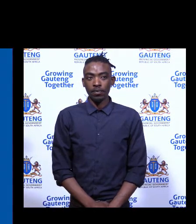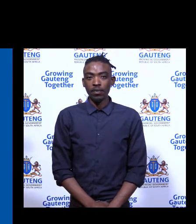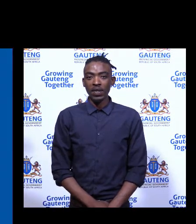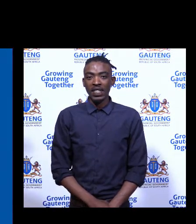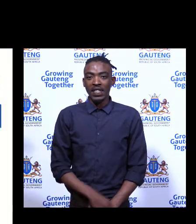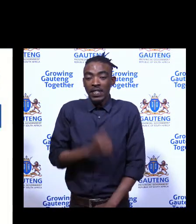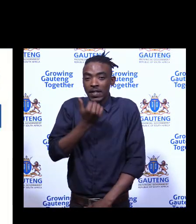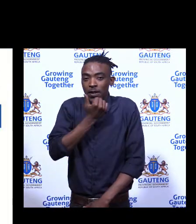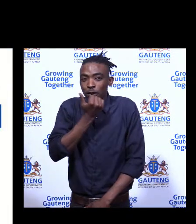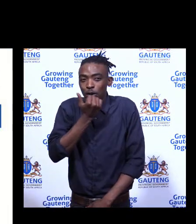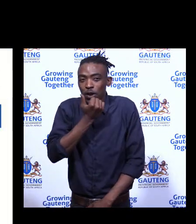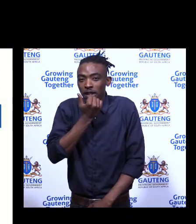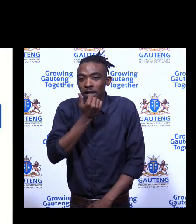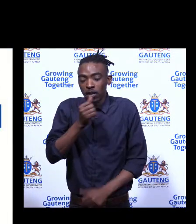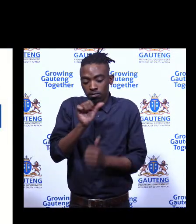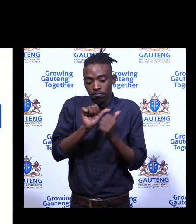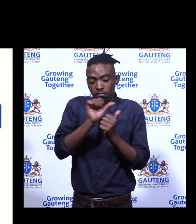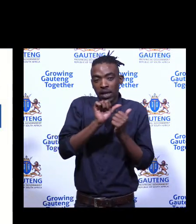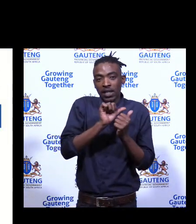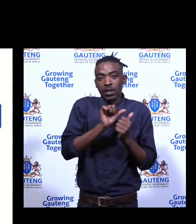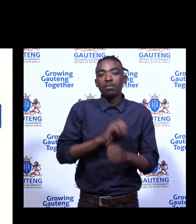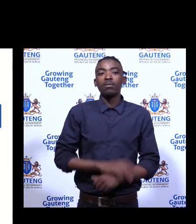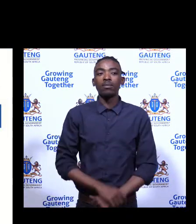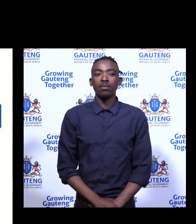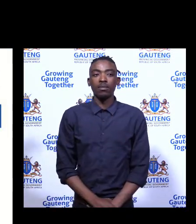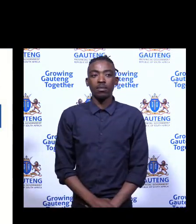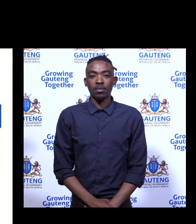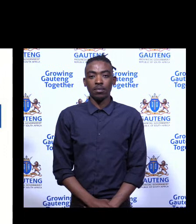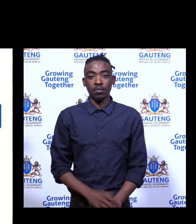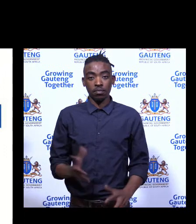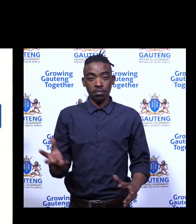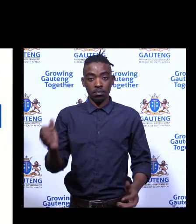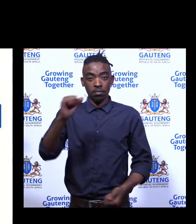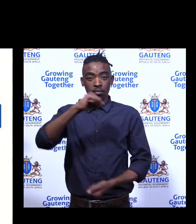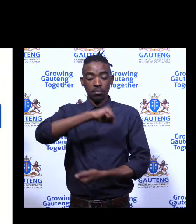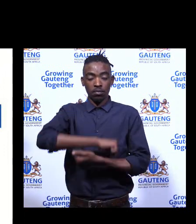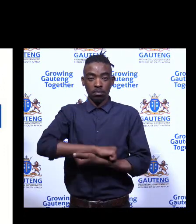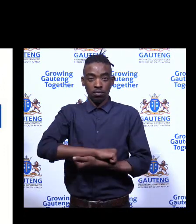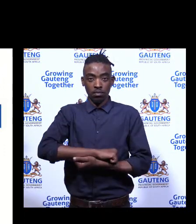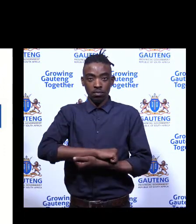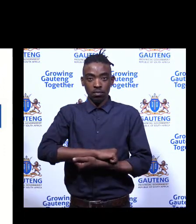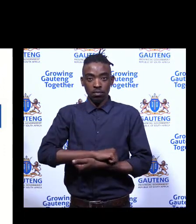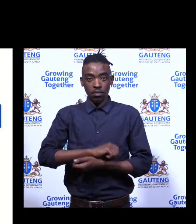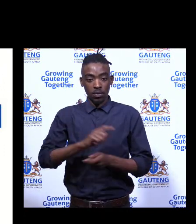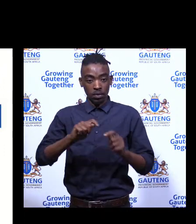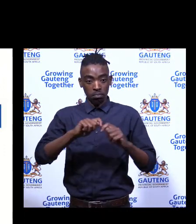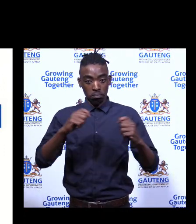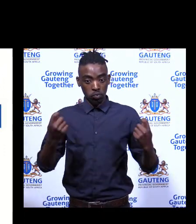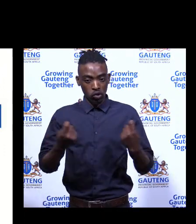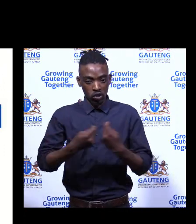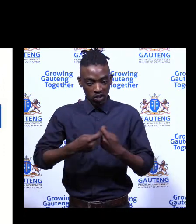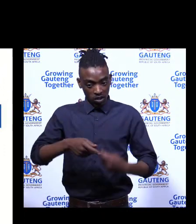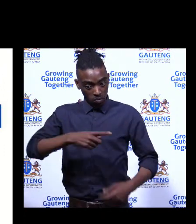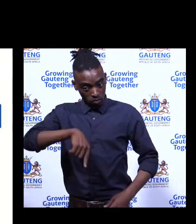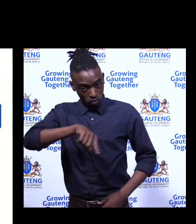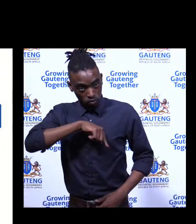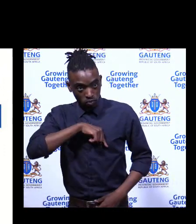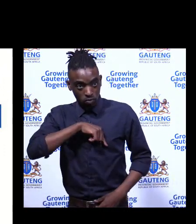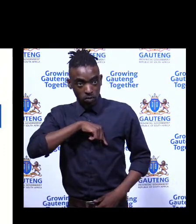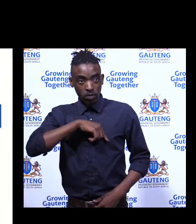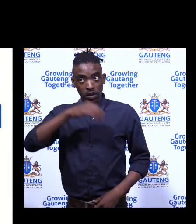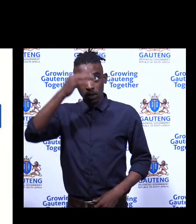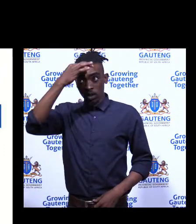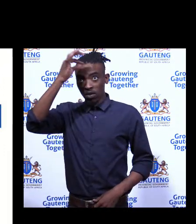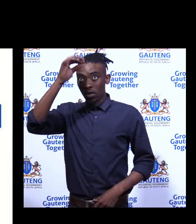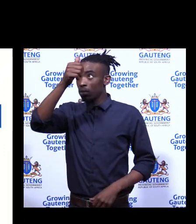Oops. I want to end by saying, I want to, as a team of the Clinical